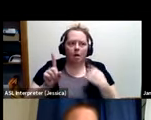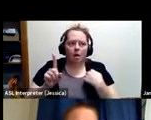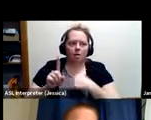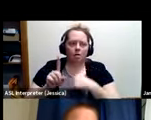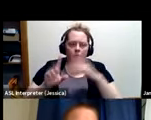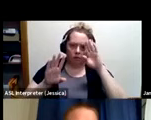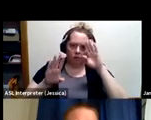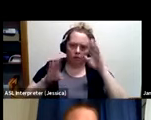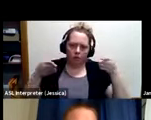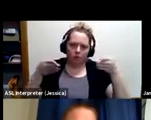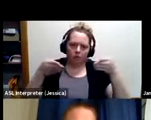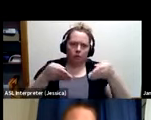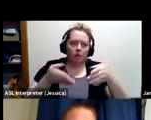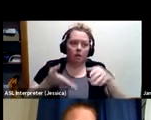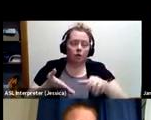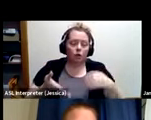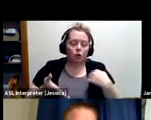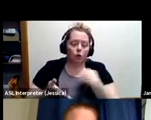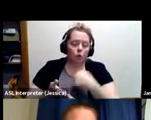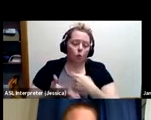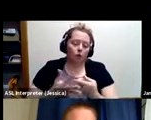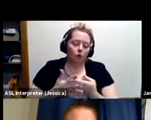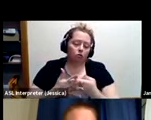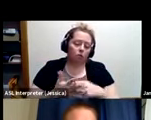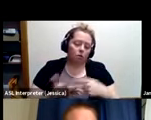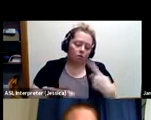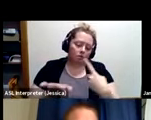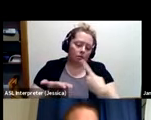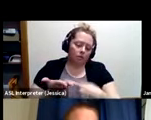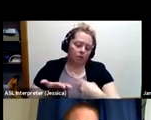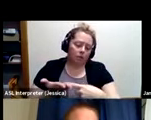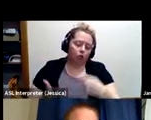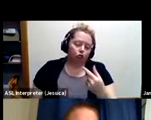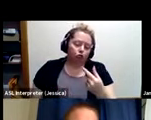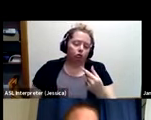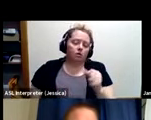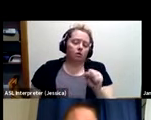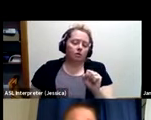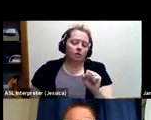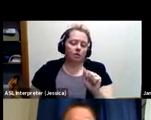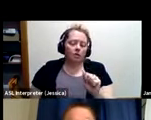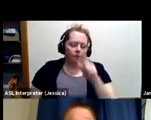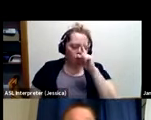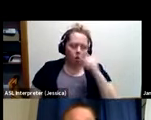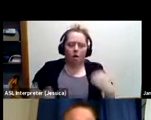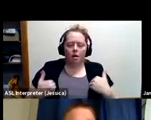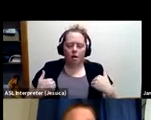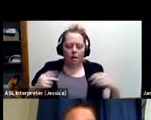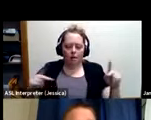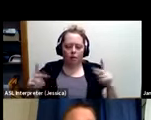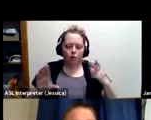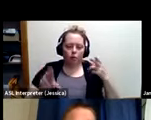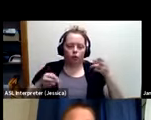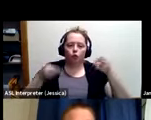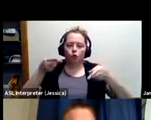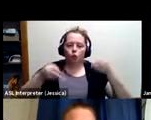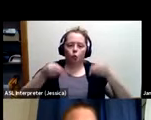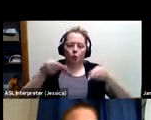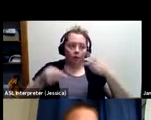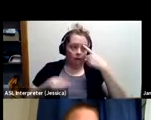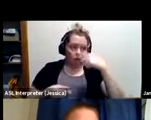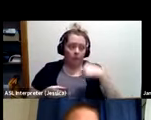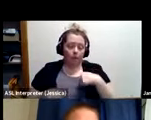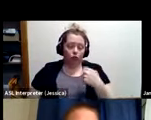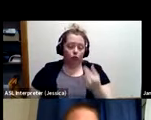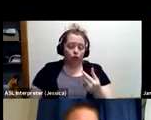a GSA for young folks to join. And for me, GSAs do a couple of